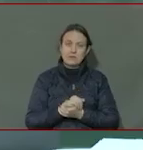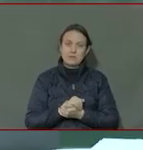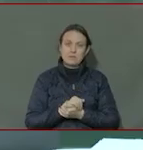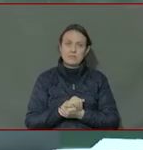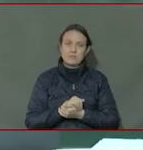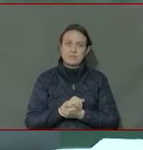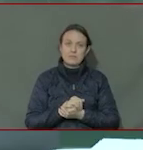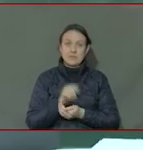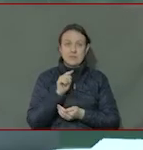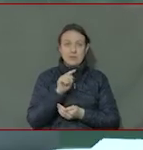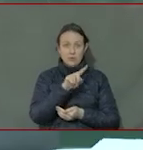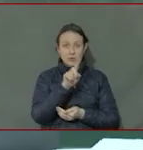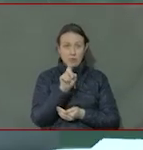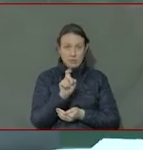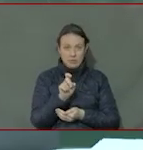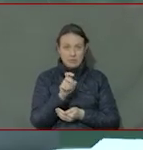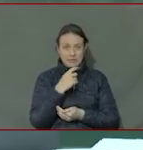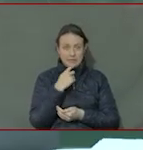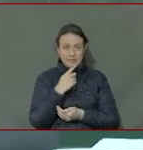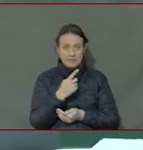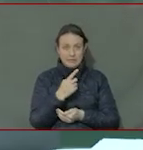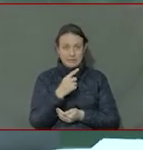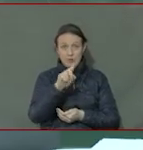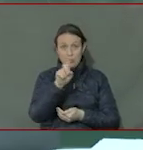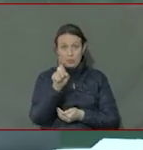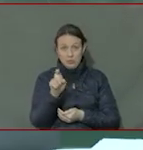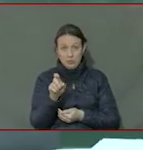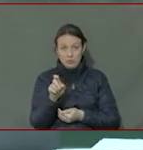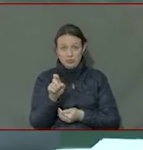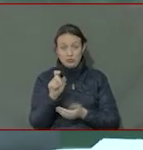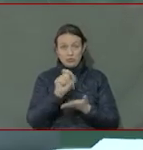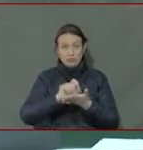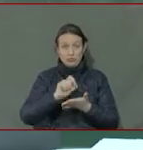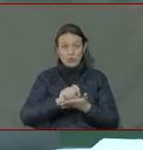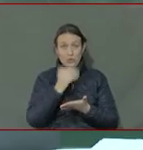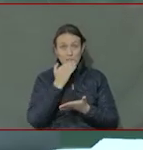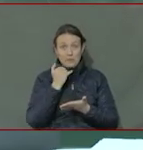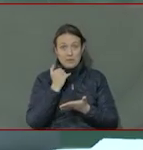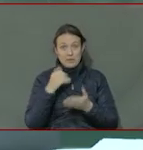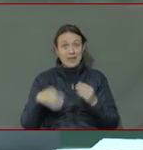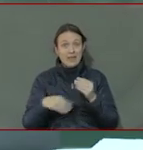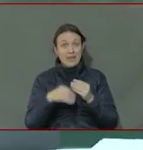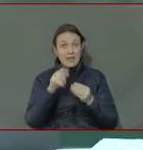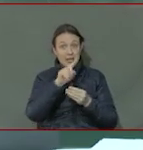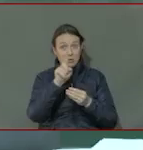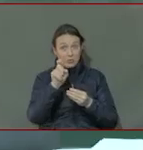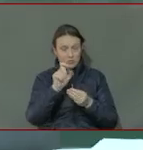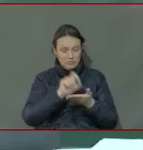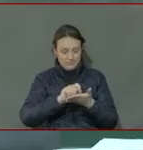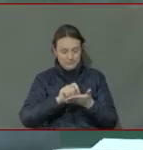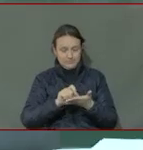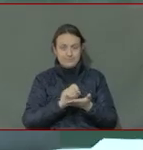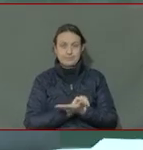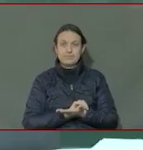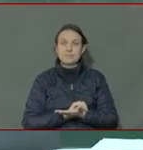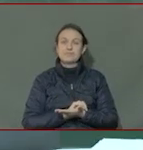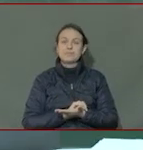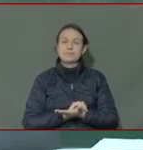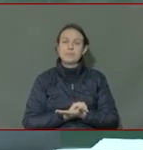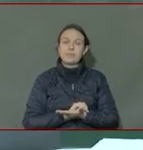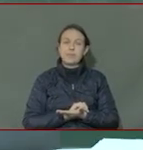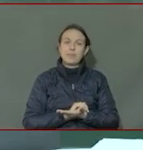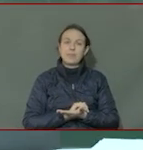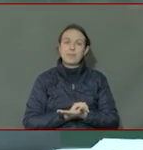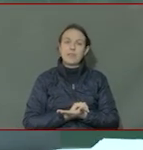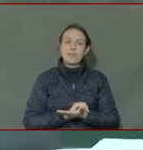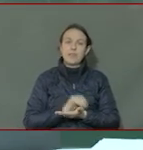they give this question. Here's the question. Please write down the question here on that page where I've given you the question paper. Here's the question. It was